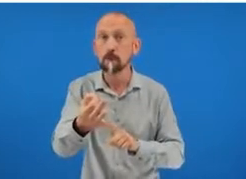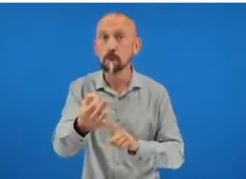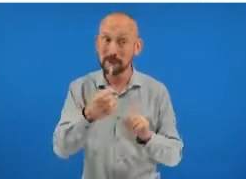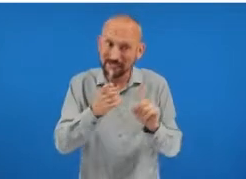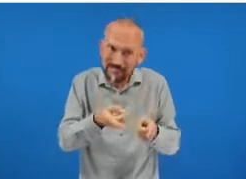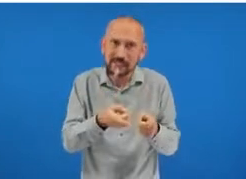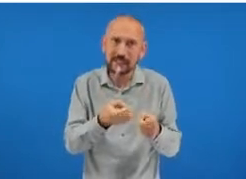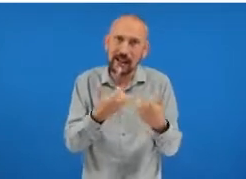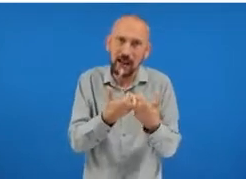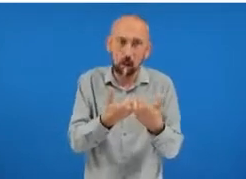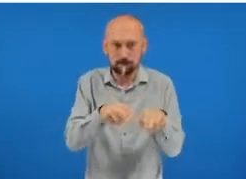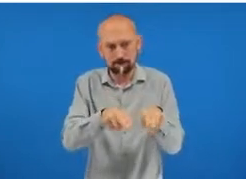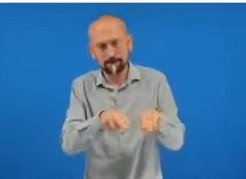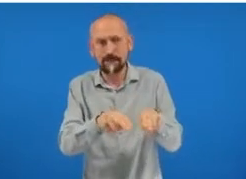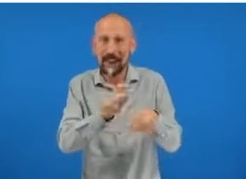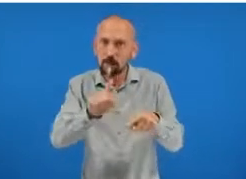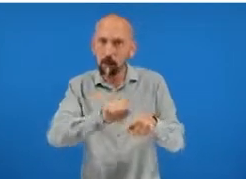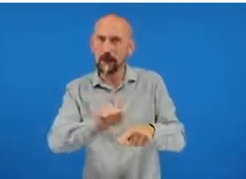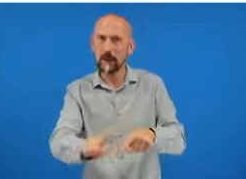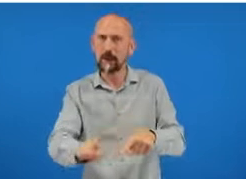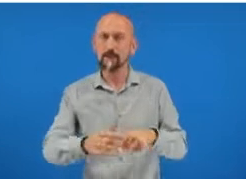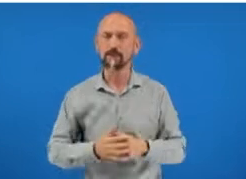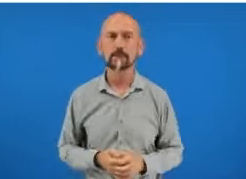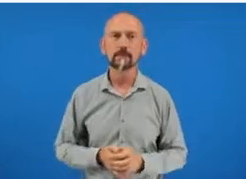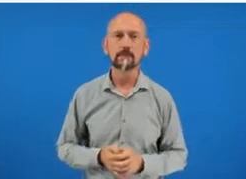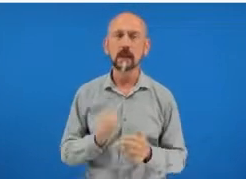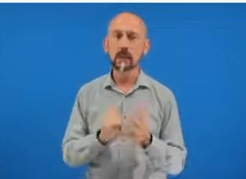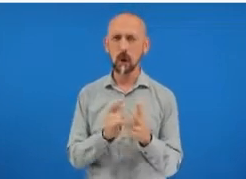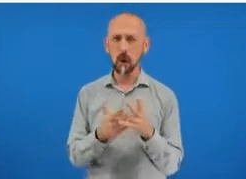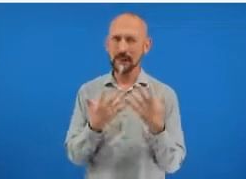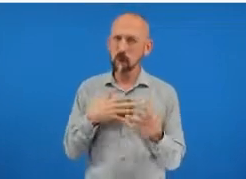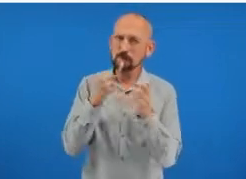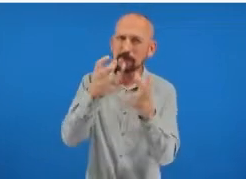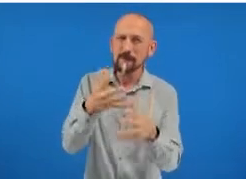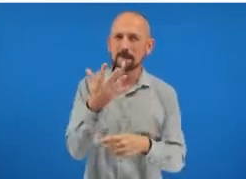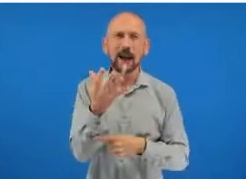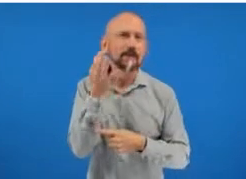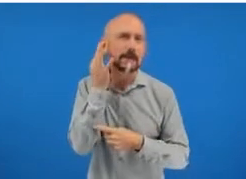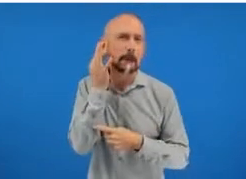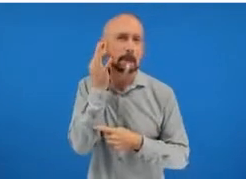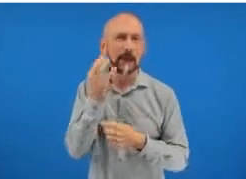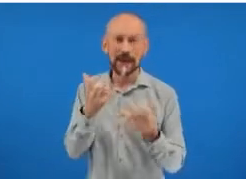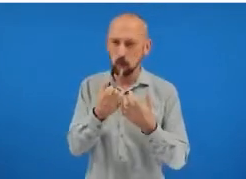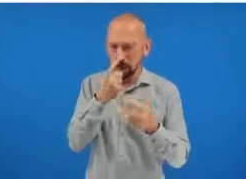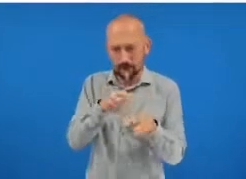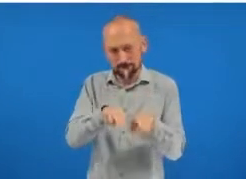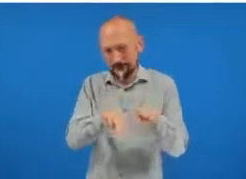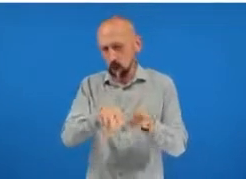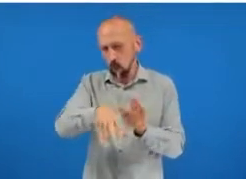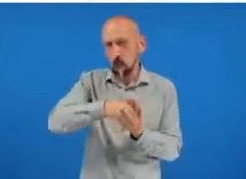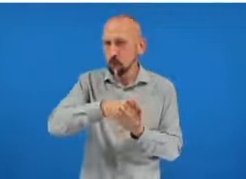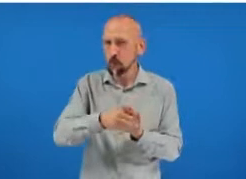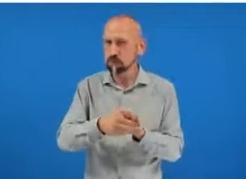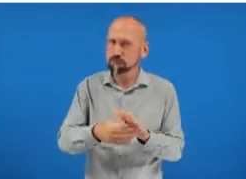week. Let's move on to 5 key tips for getting the most out of using measures. Firstly, we want to select the most relevant